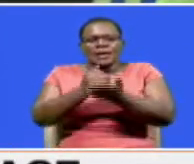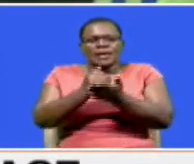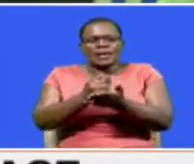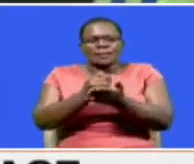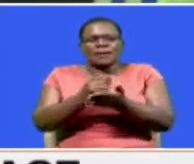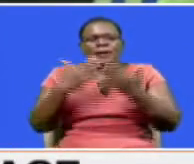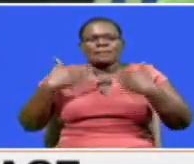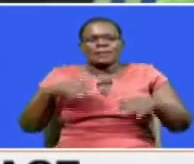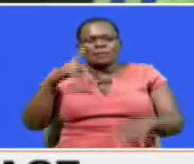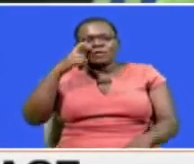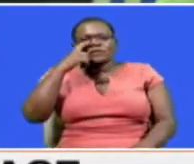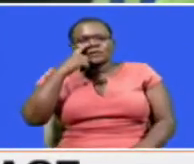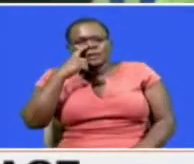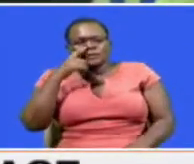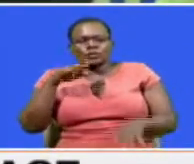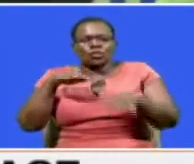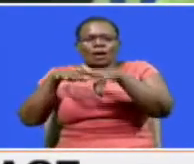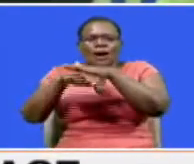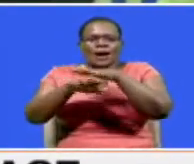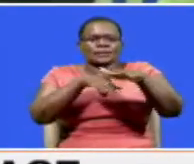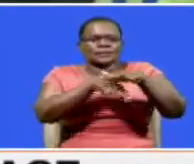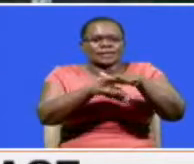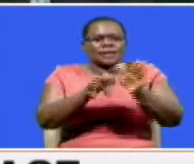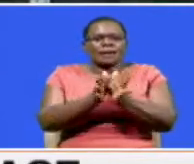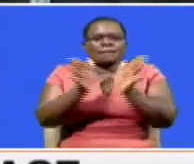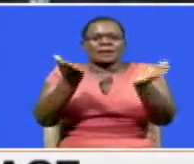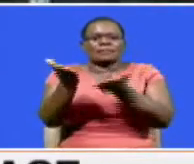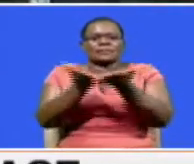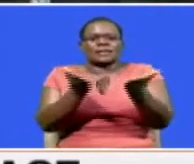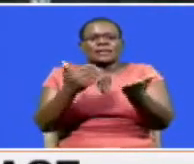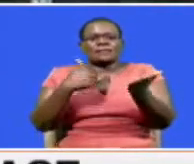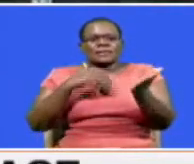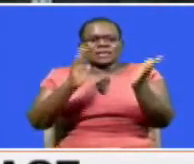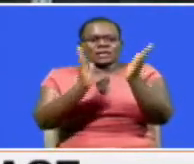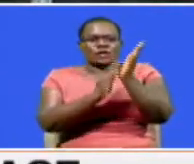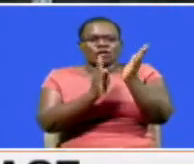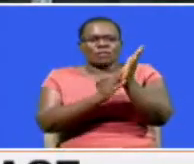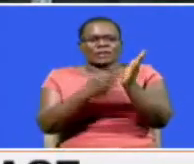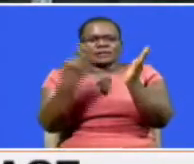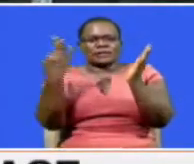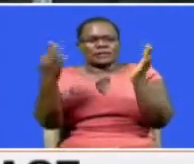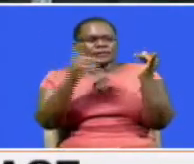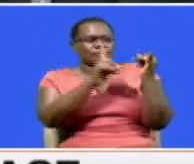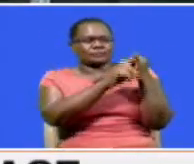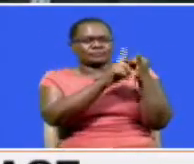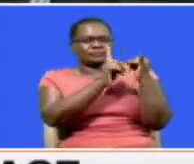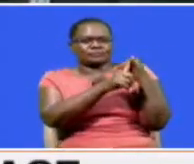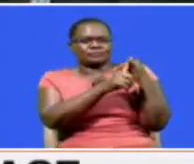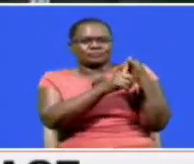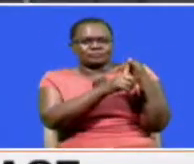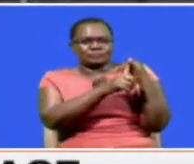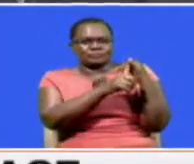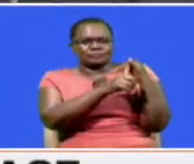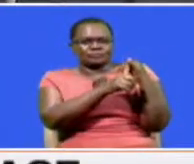people of Sudan to access public services. And I recommend as follows. Track one,